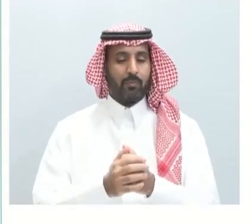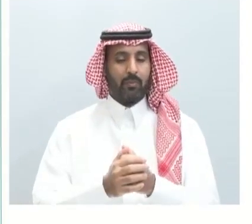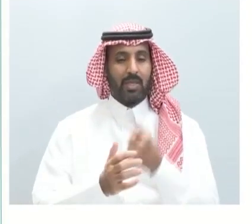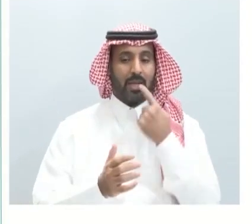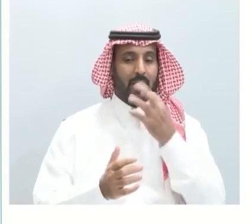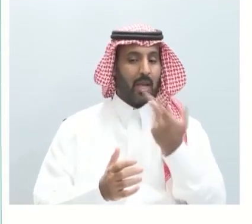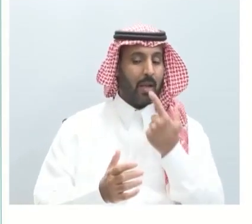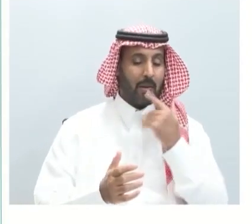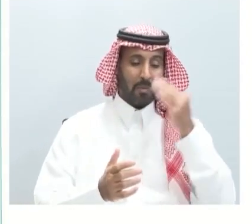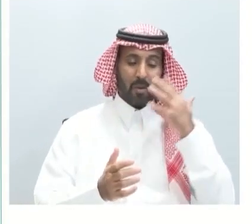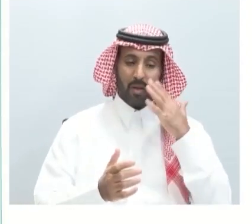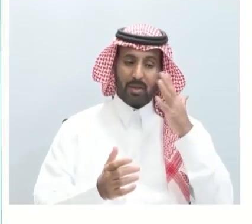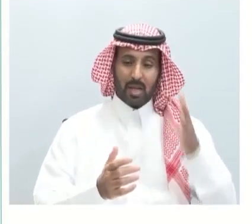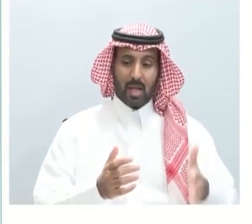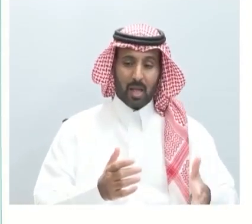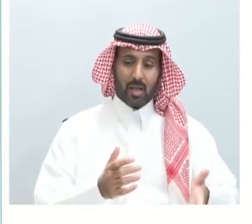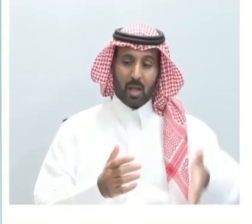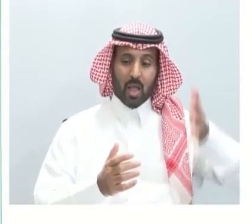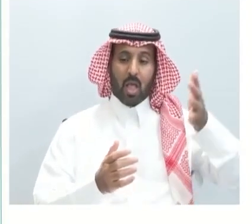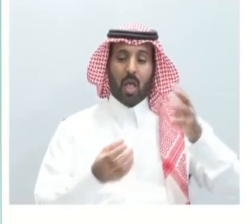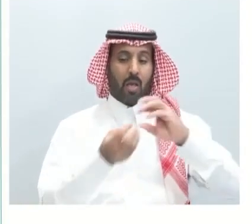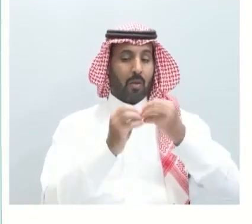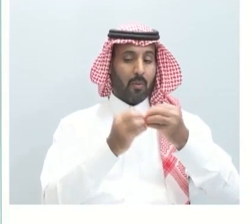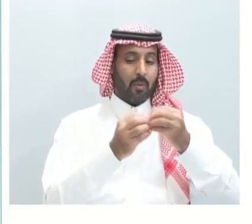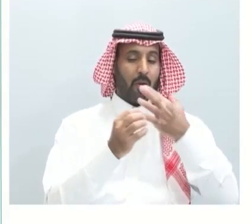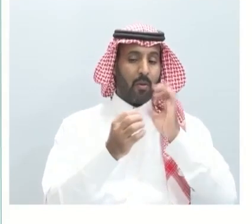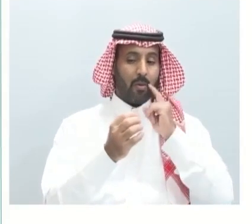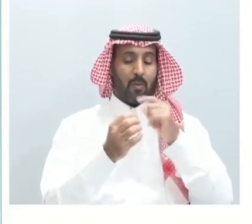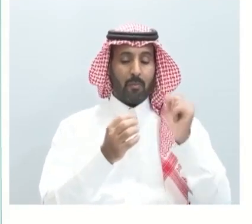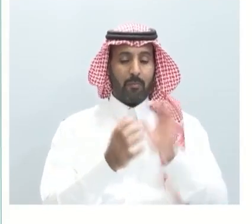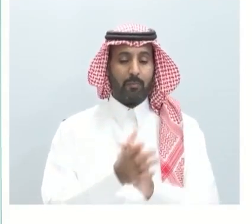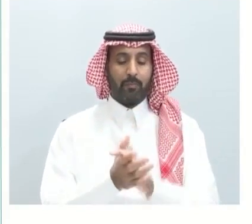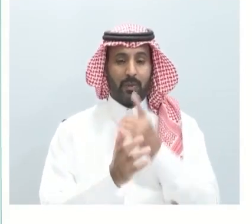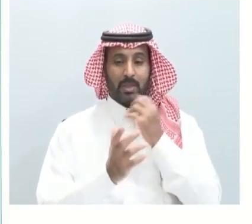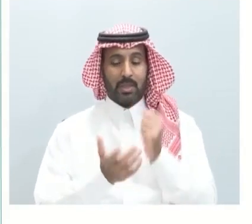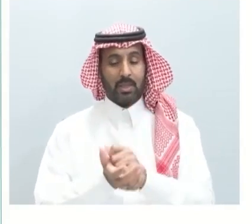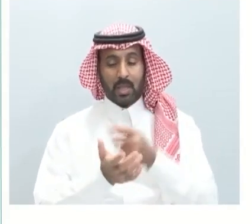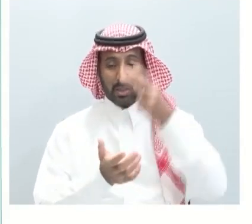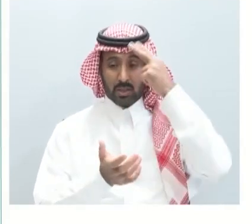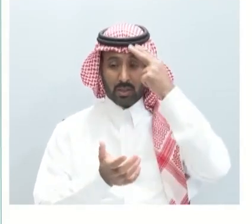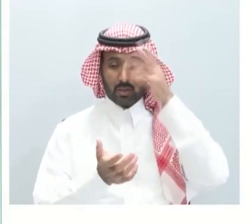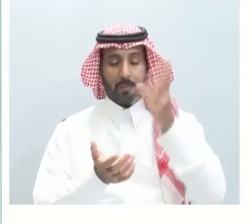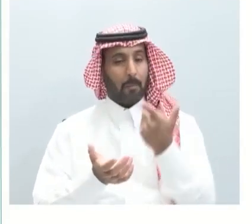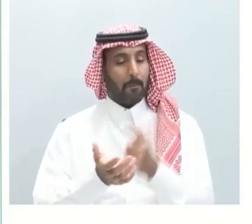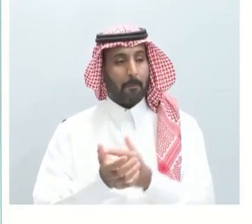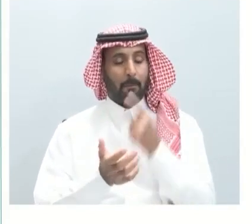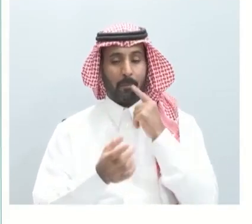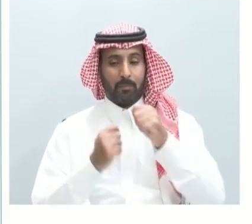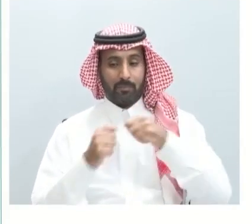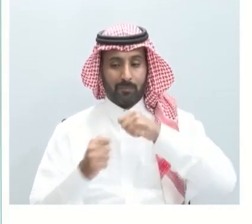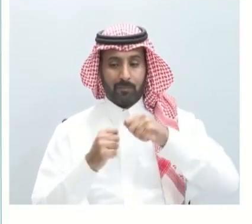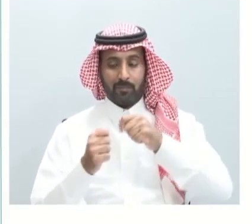Age, young or ancient. Color, like red or turquoise. Nationality, Saudi Arabian or British.